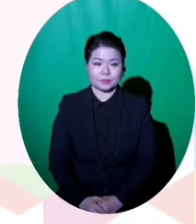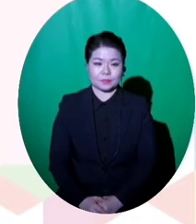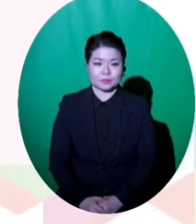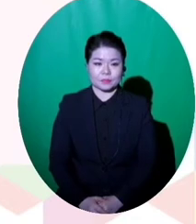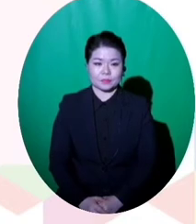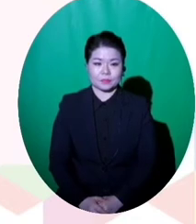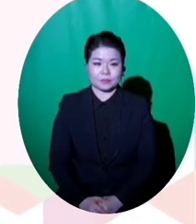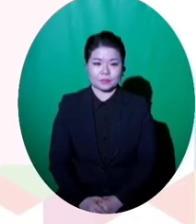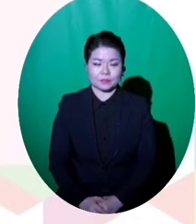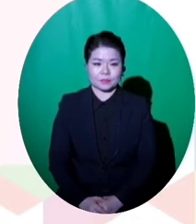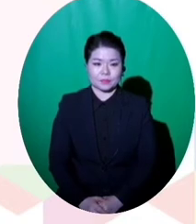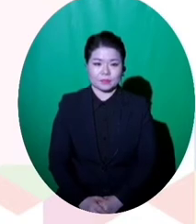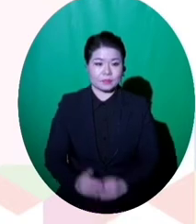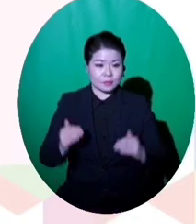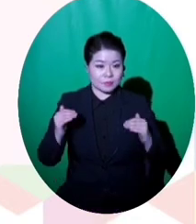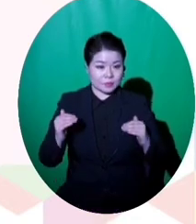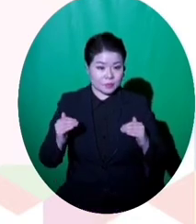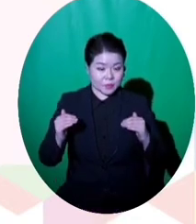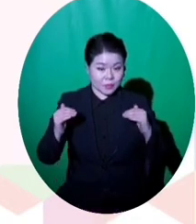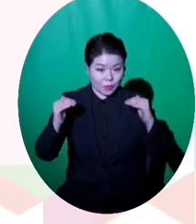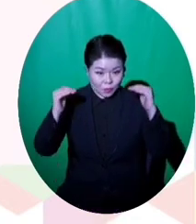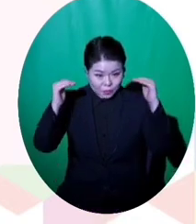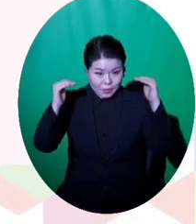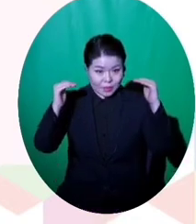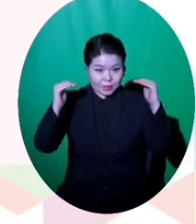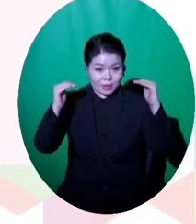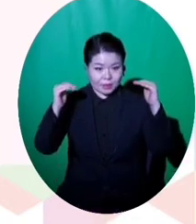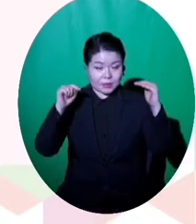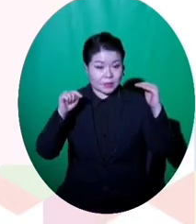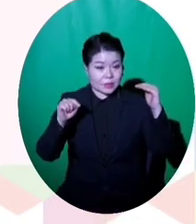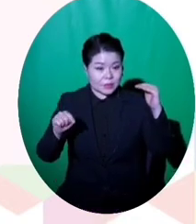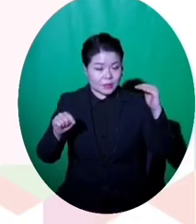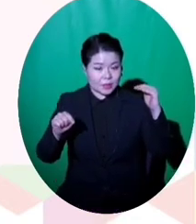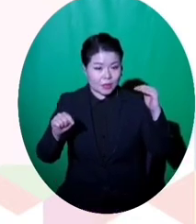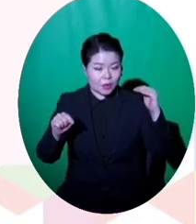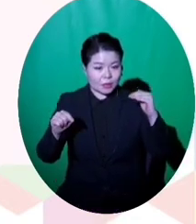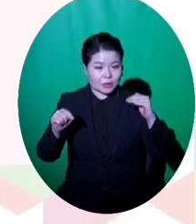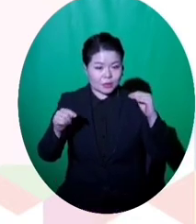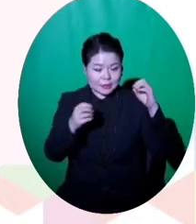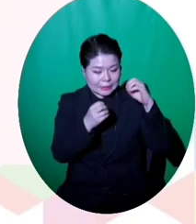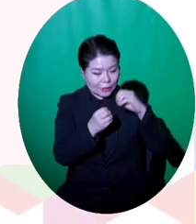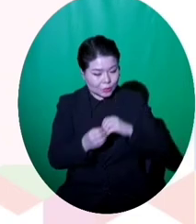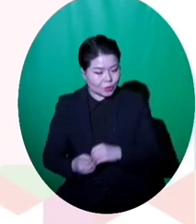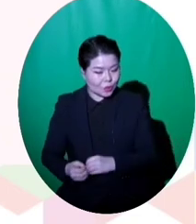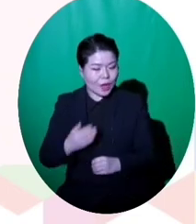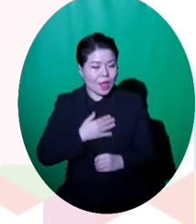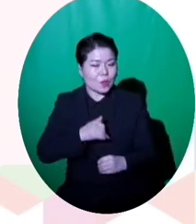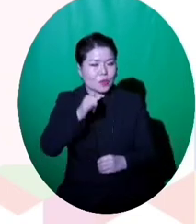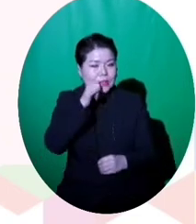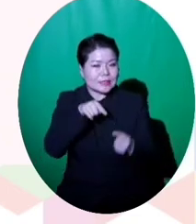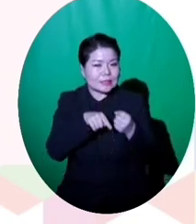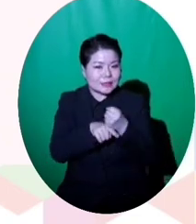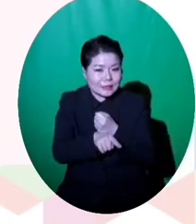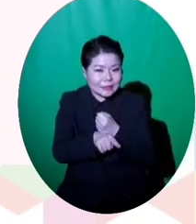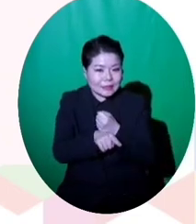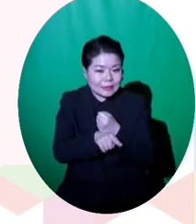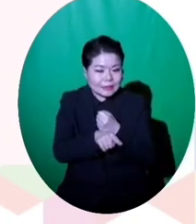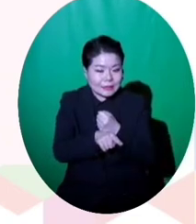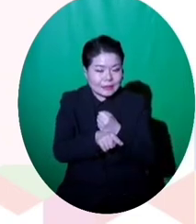acceleration, accumulation, and sort of, you know, even the sustainable development model, you know, it